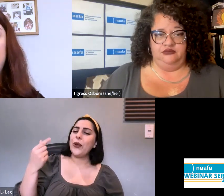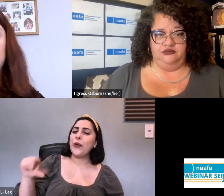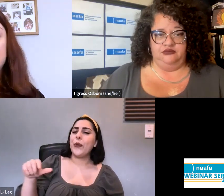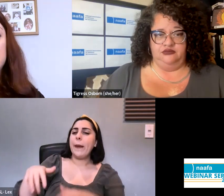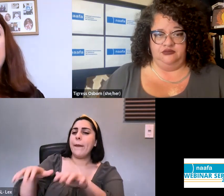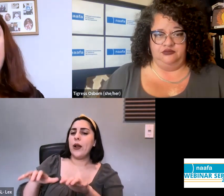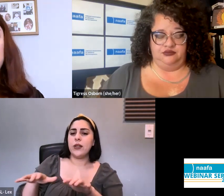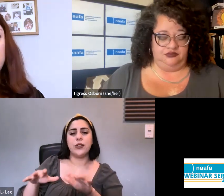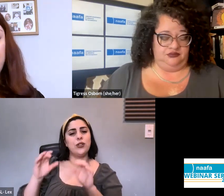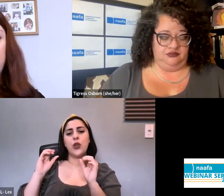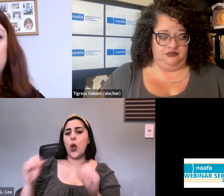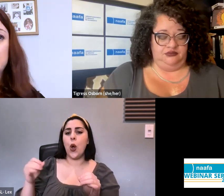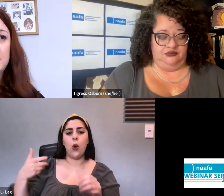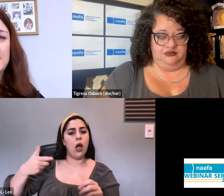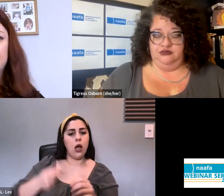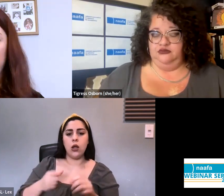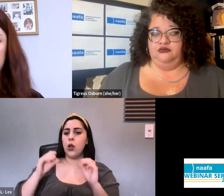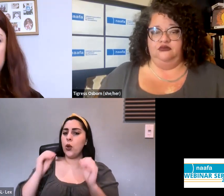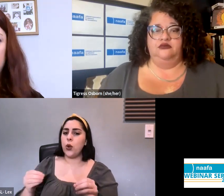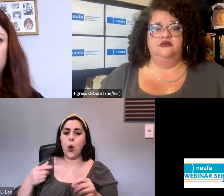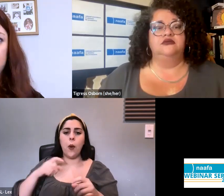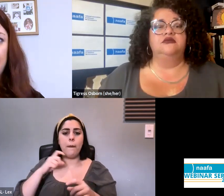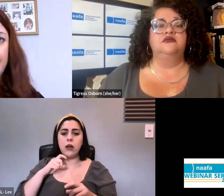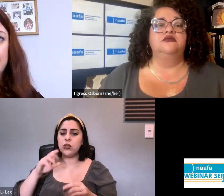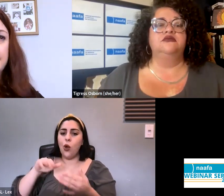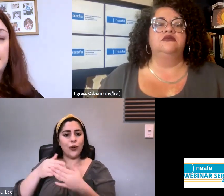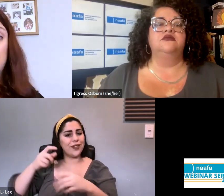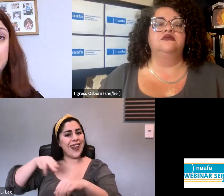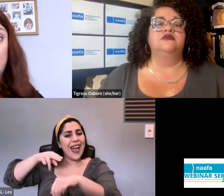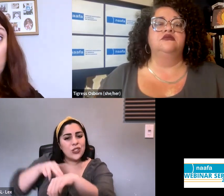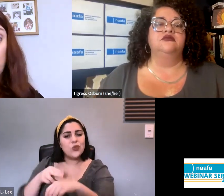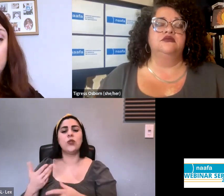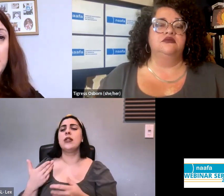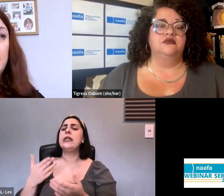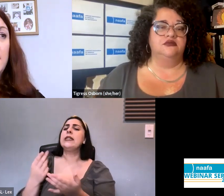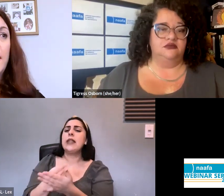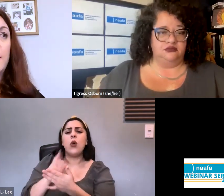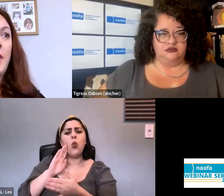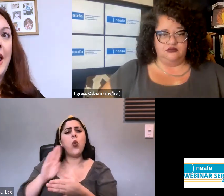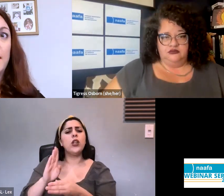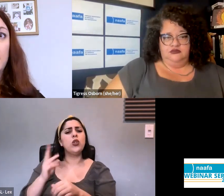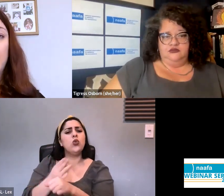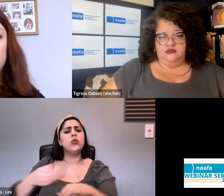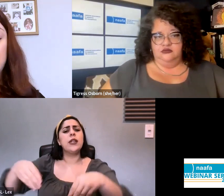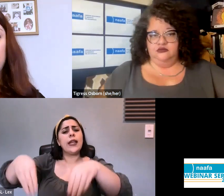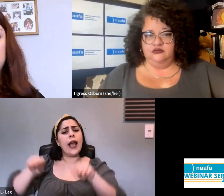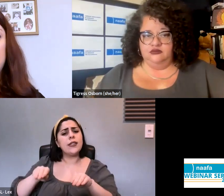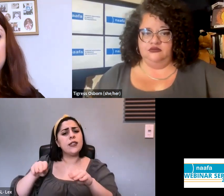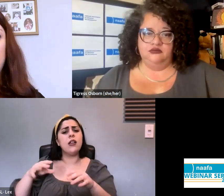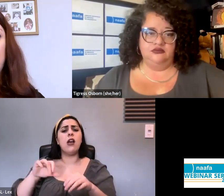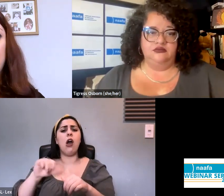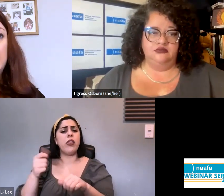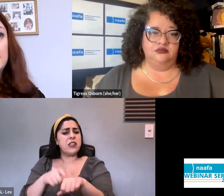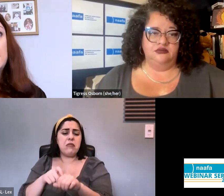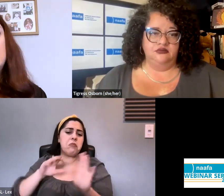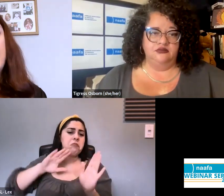no metal, it's all natural fibers. Sometimes they'll use a casket, sometimes they won't. And a lot of the times